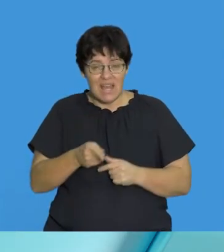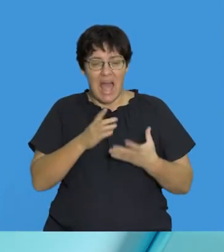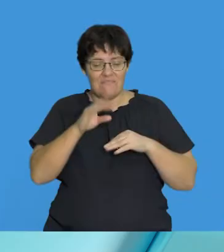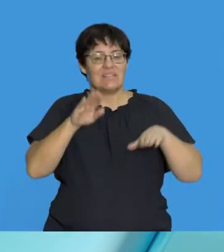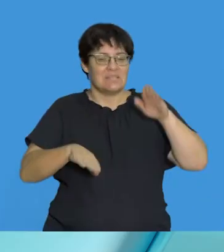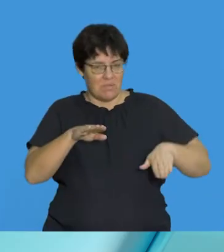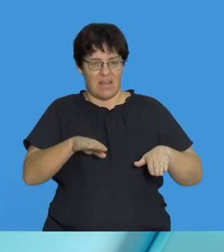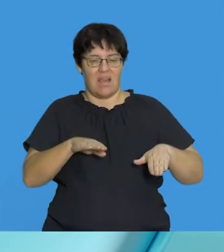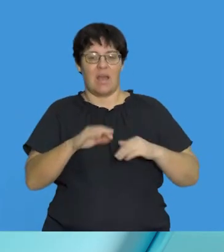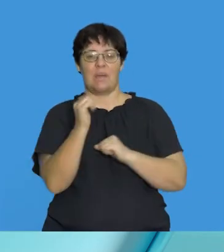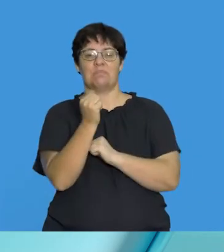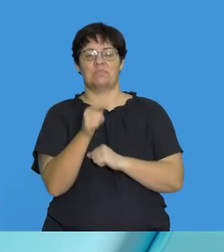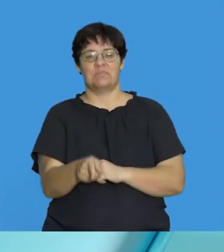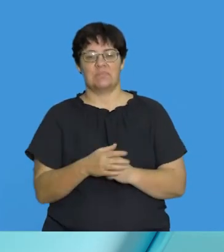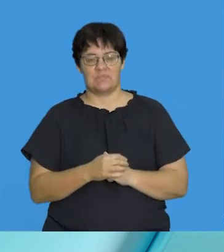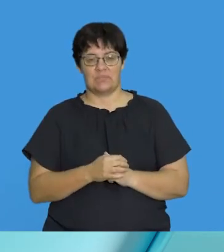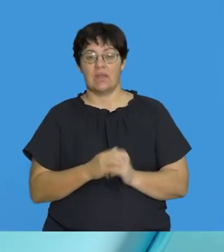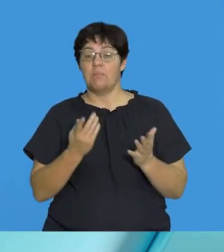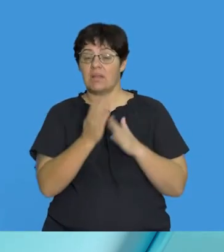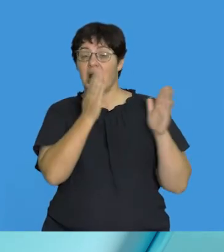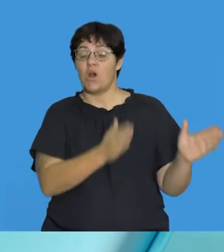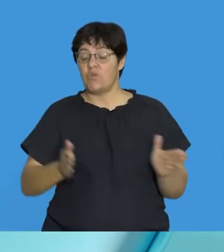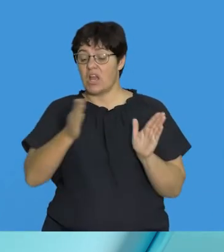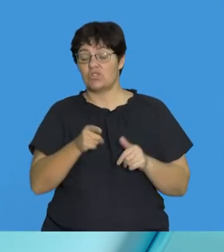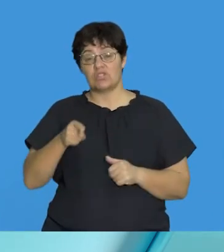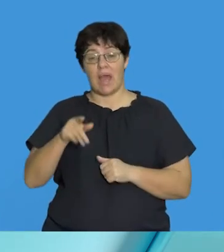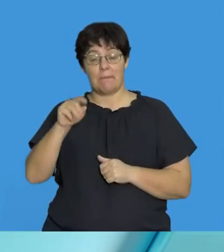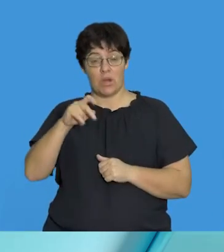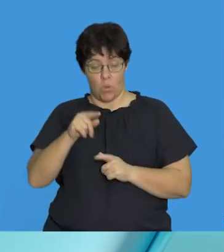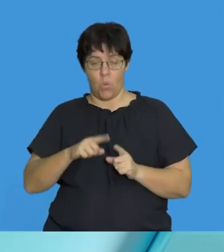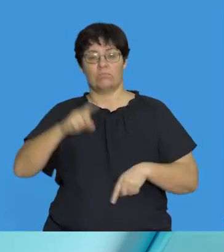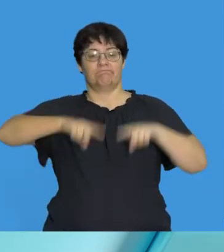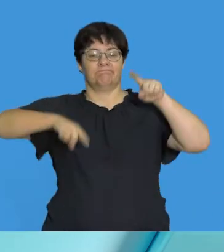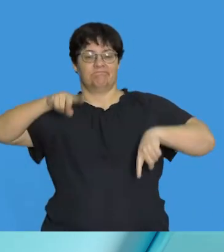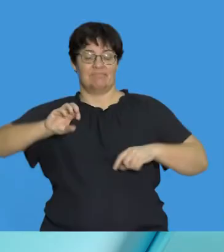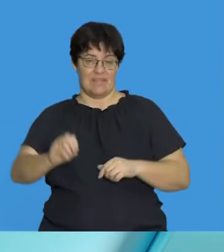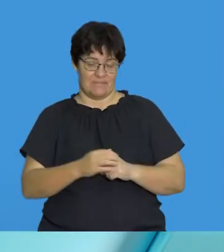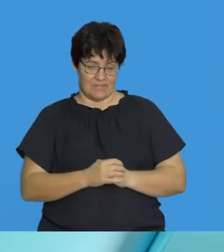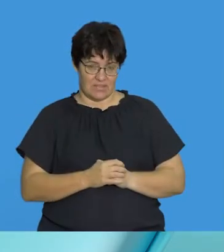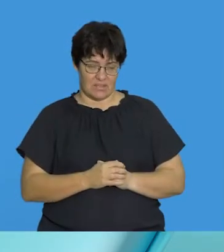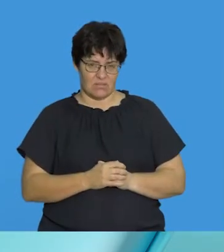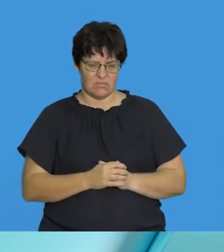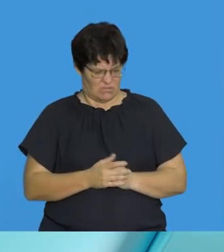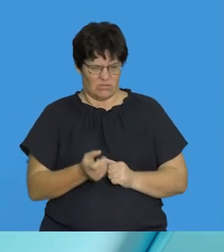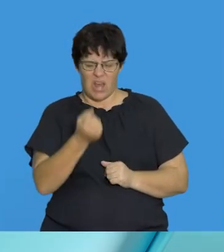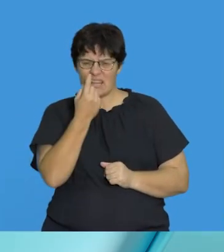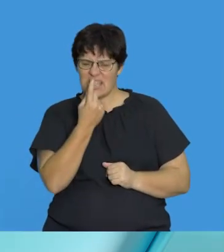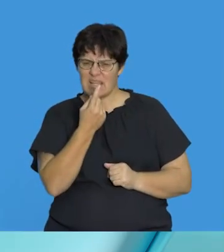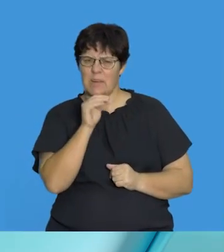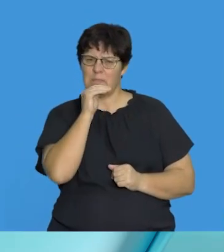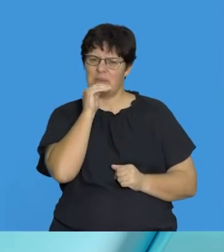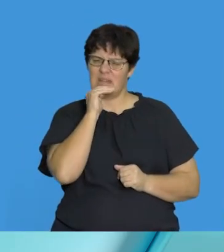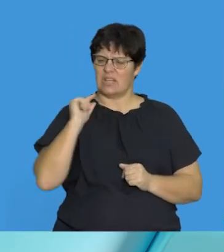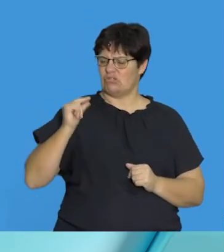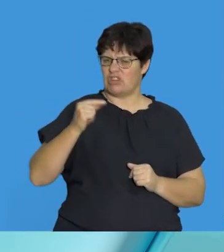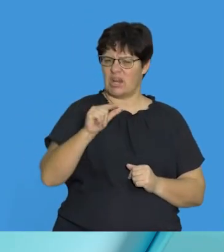similar mechanism. However, the arrangement of those amino acids may differ. Let's try and understand what do we mean by